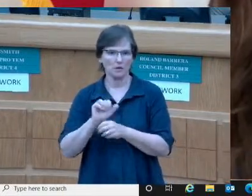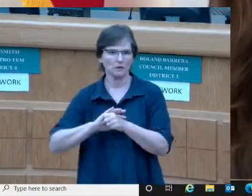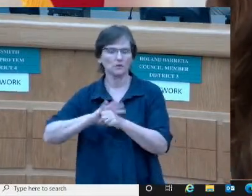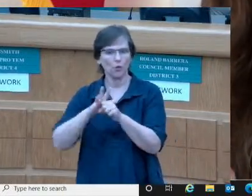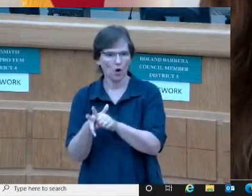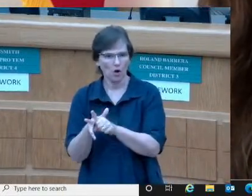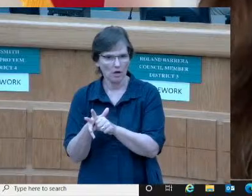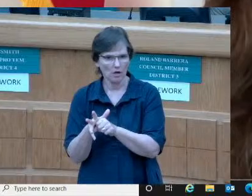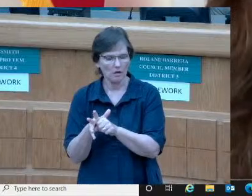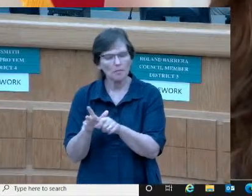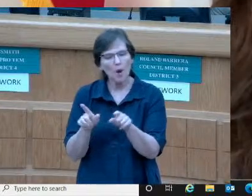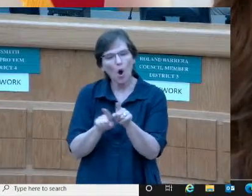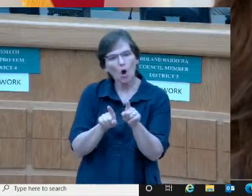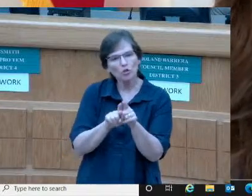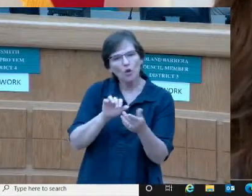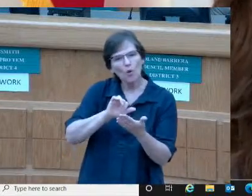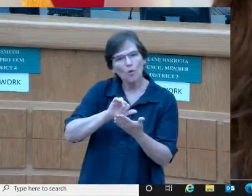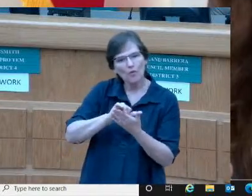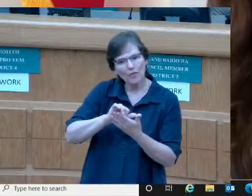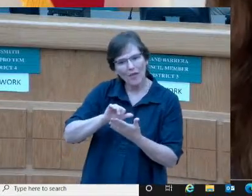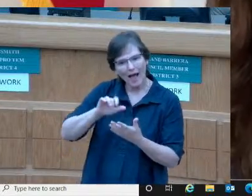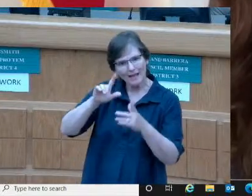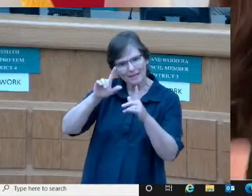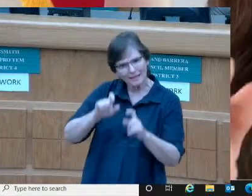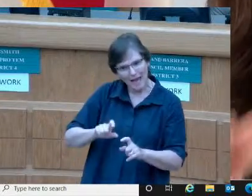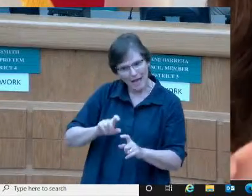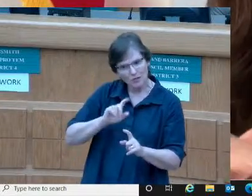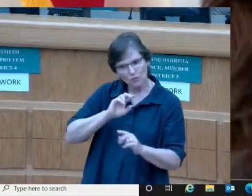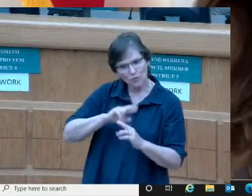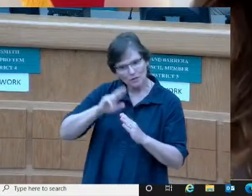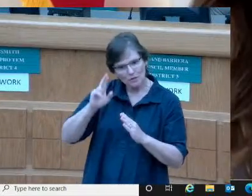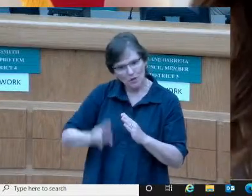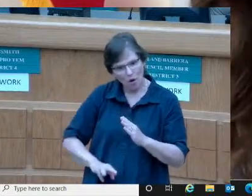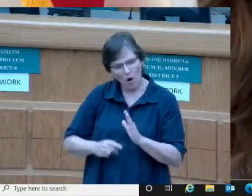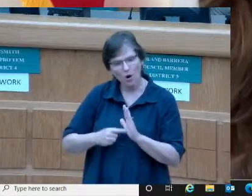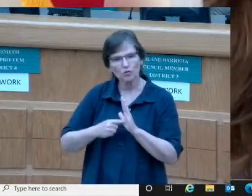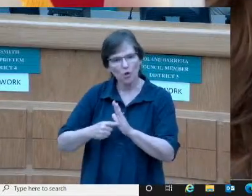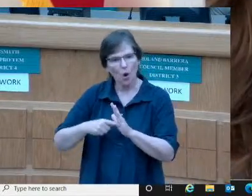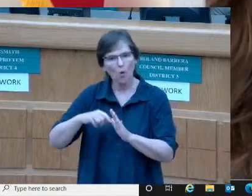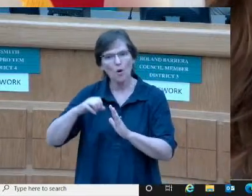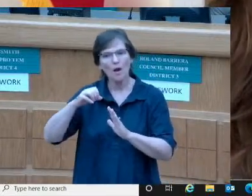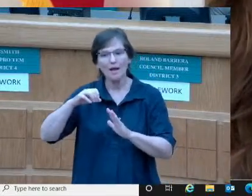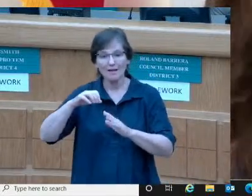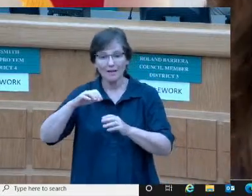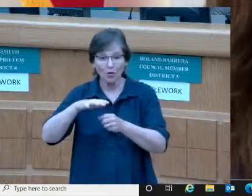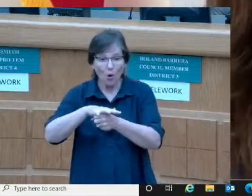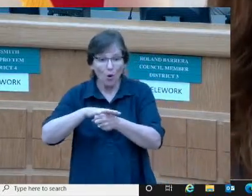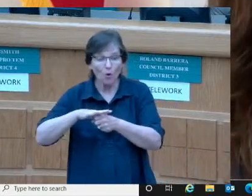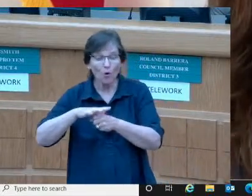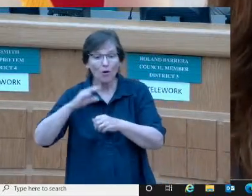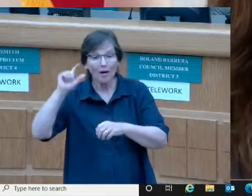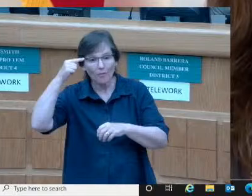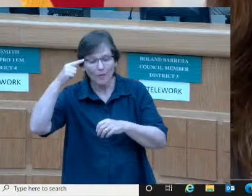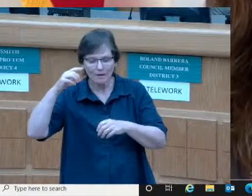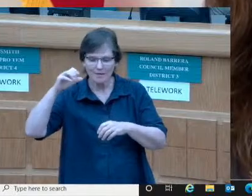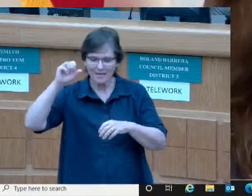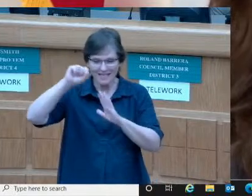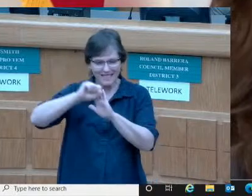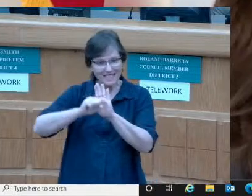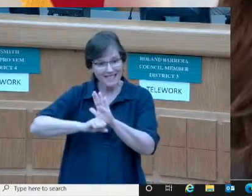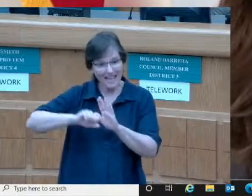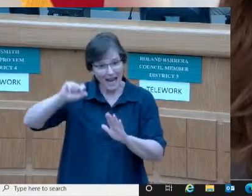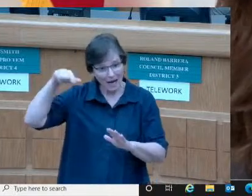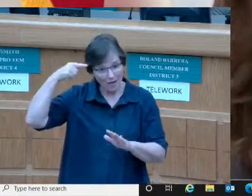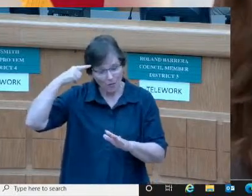county know what the virus is doing in our community and what we need to do to contain it. So I want to talk about the benefits to